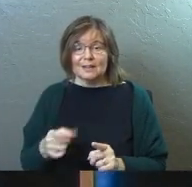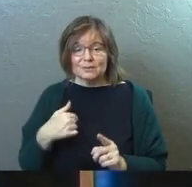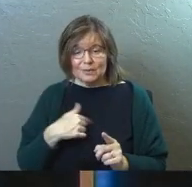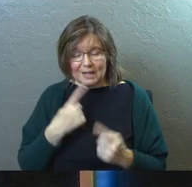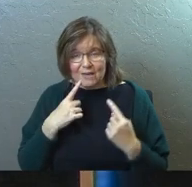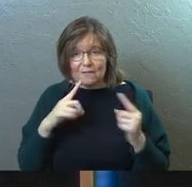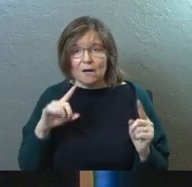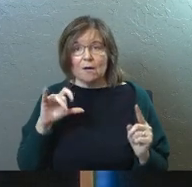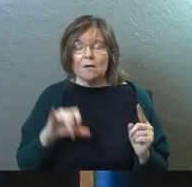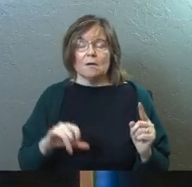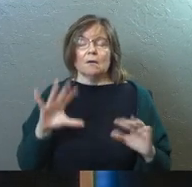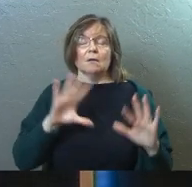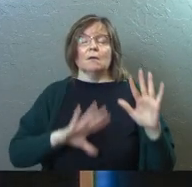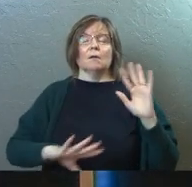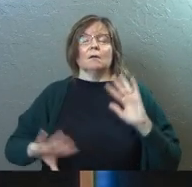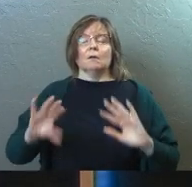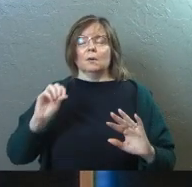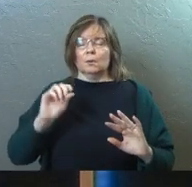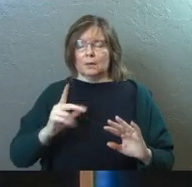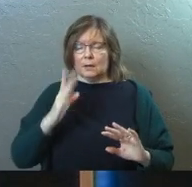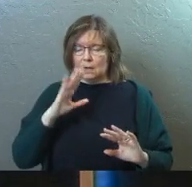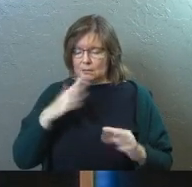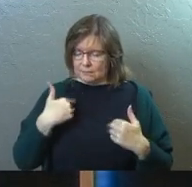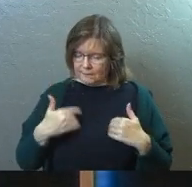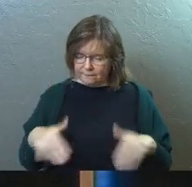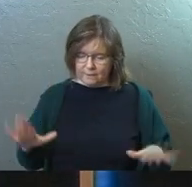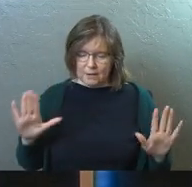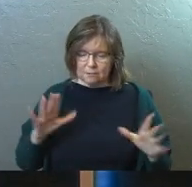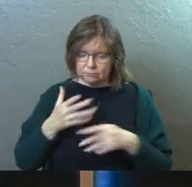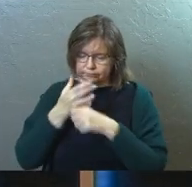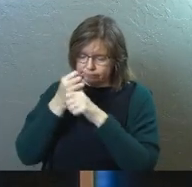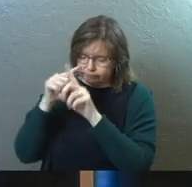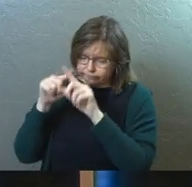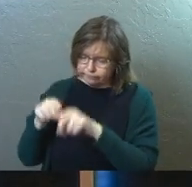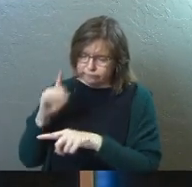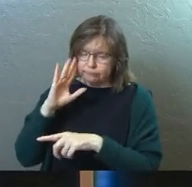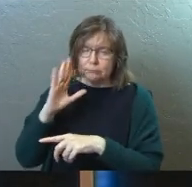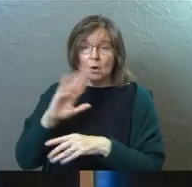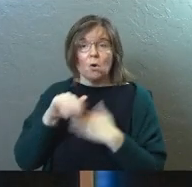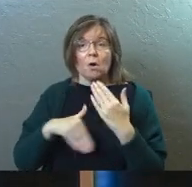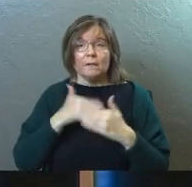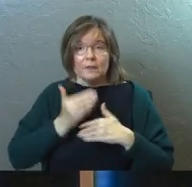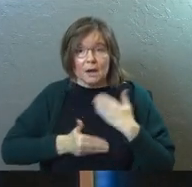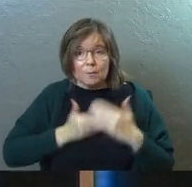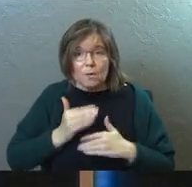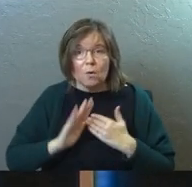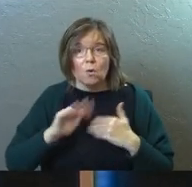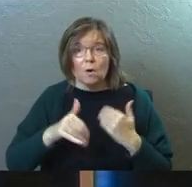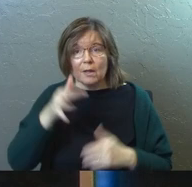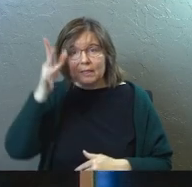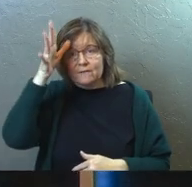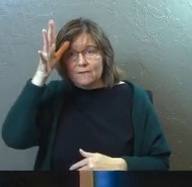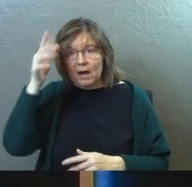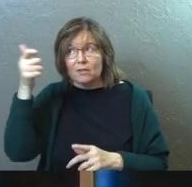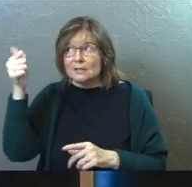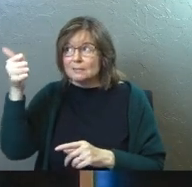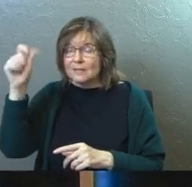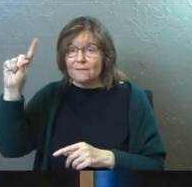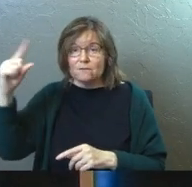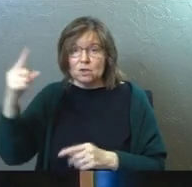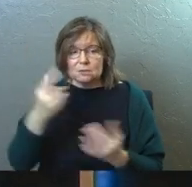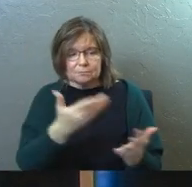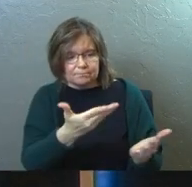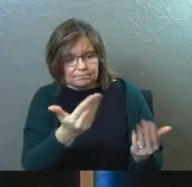came so that they finally hit rock bottom and said, okay, God, I give up. all of that process was all the Father going